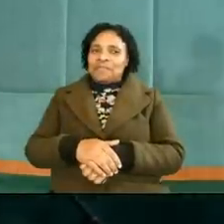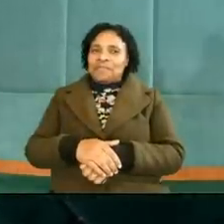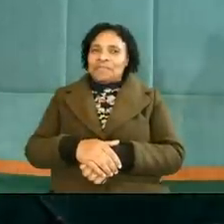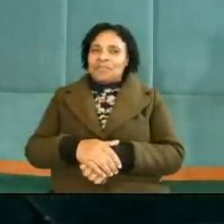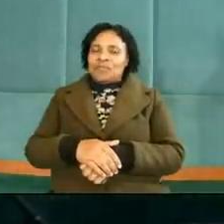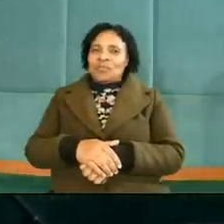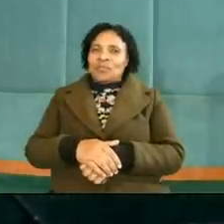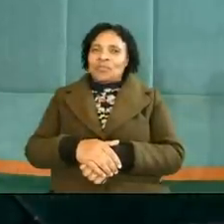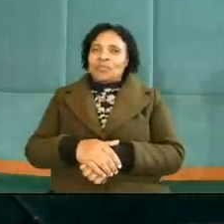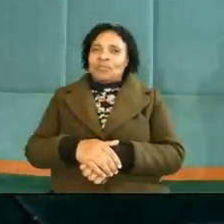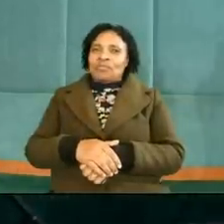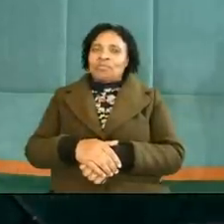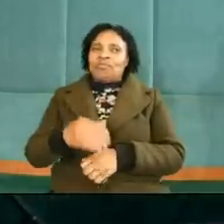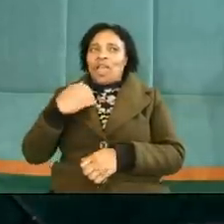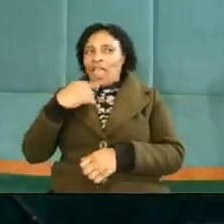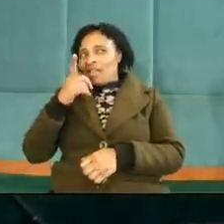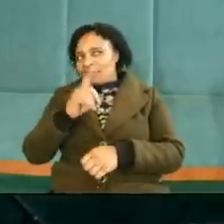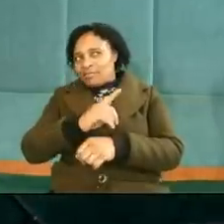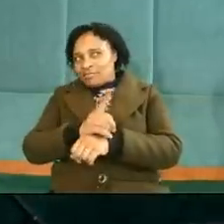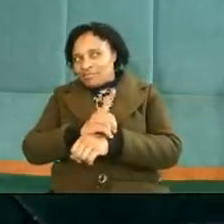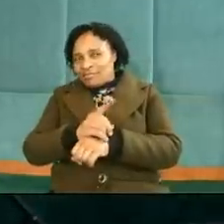I hate that clock.